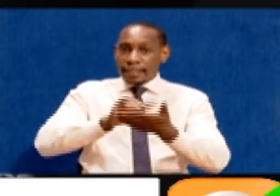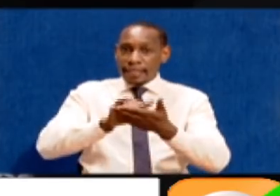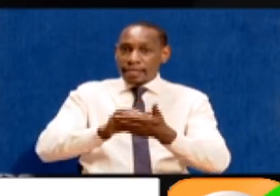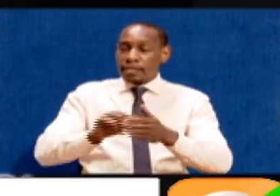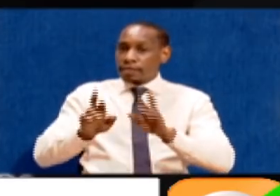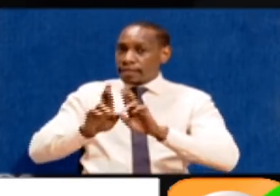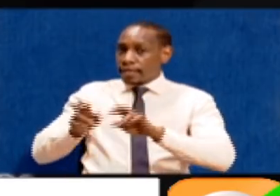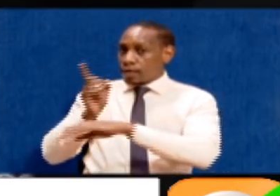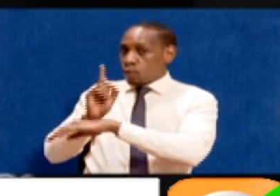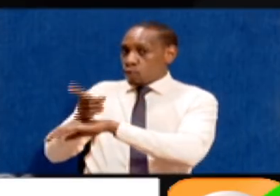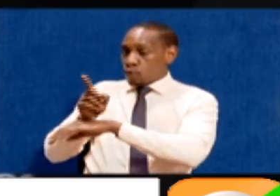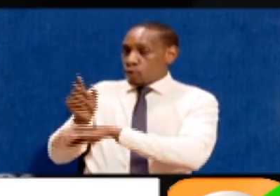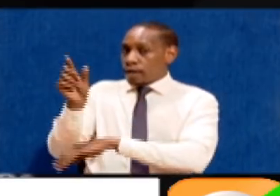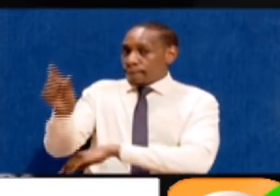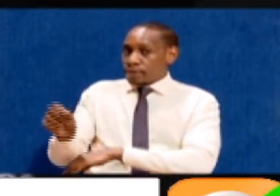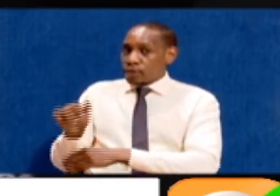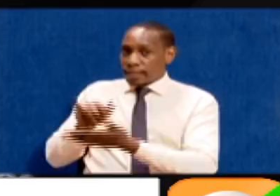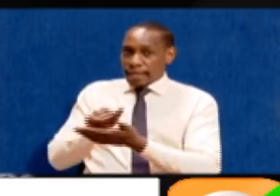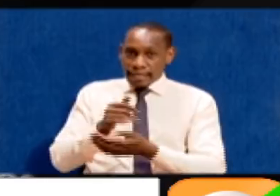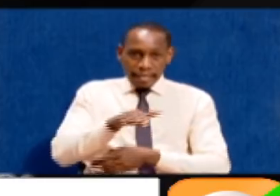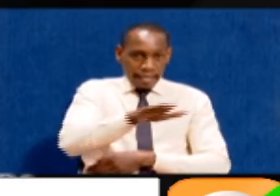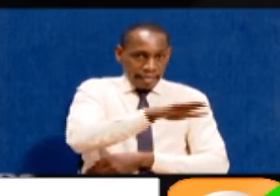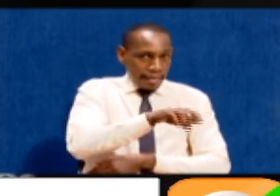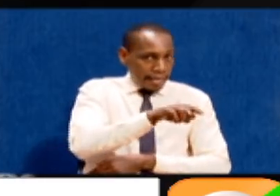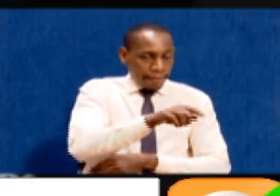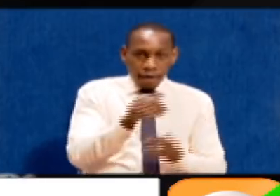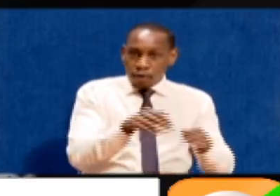is a warning to the person that this is